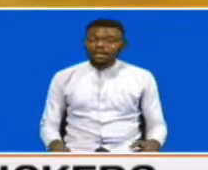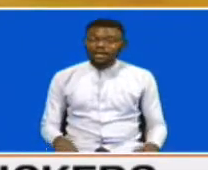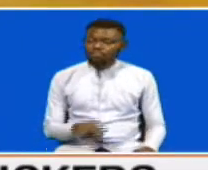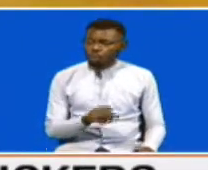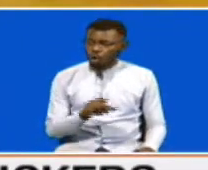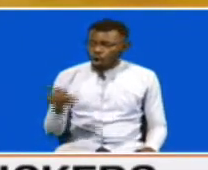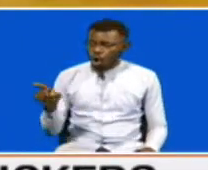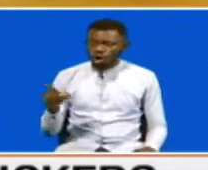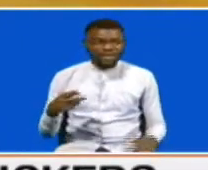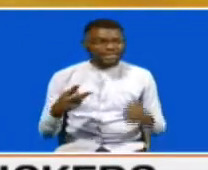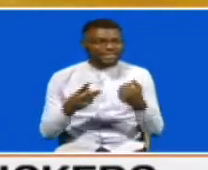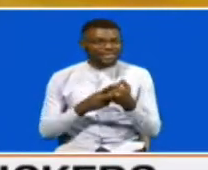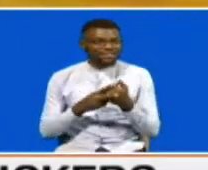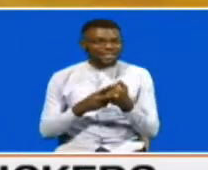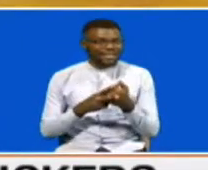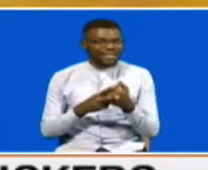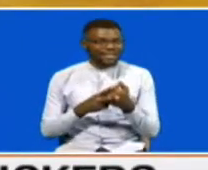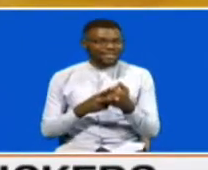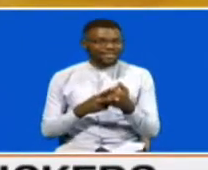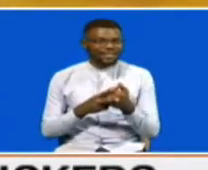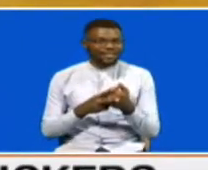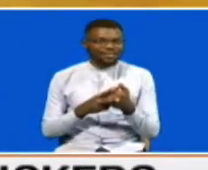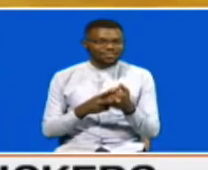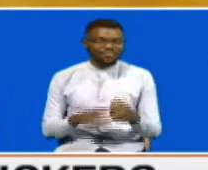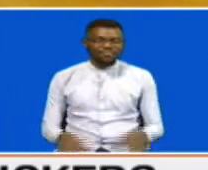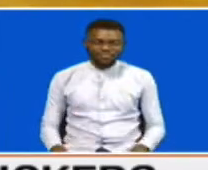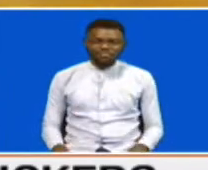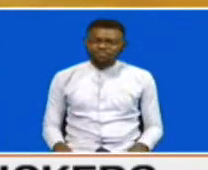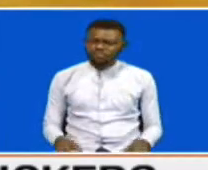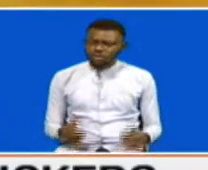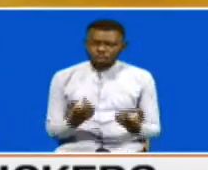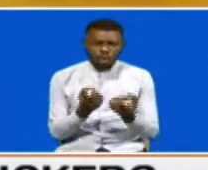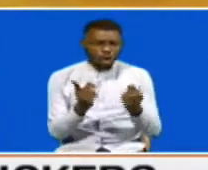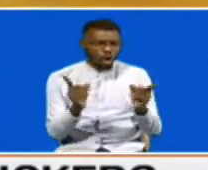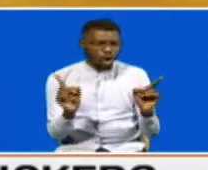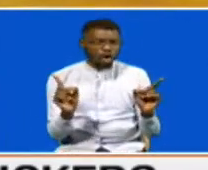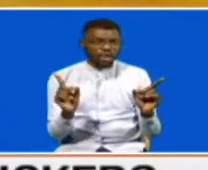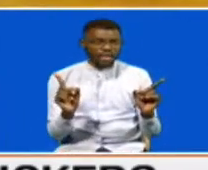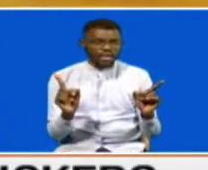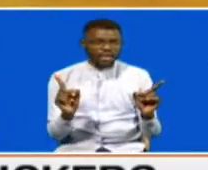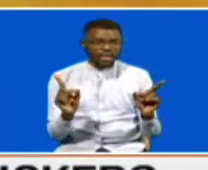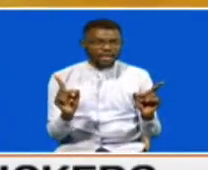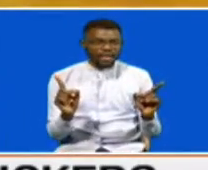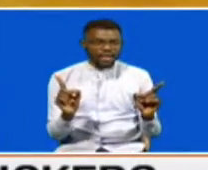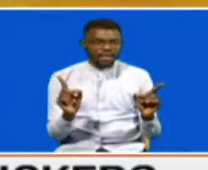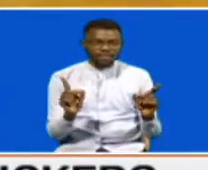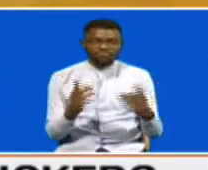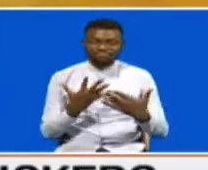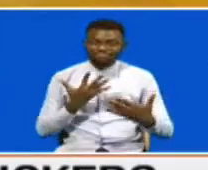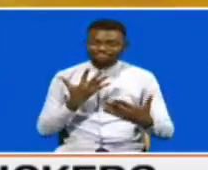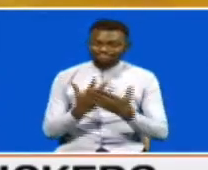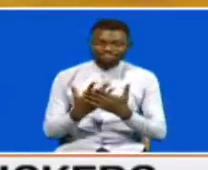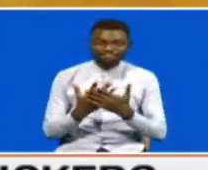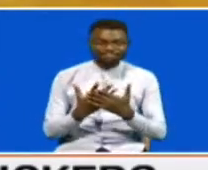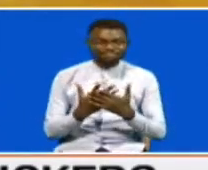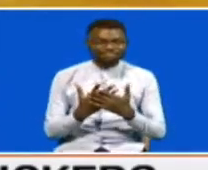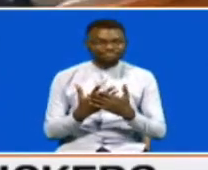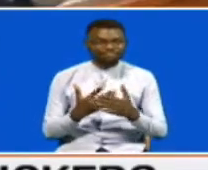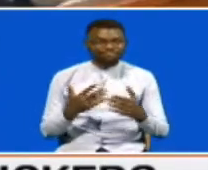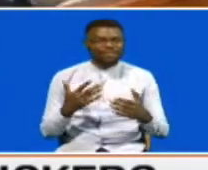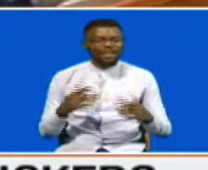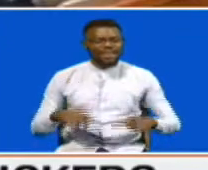1 to 5, 7 and 9. All the accused persons in the dock will be. All 7 of them. All the 7 of them will be sentenced to serve